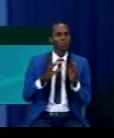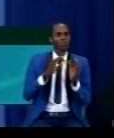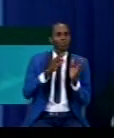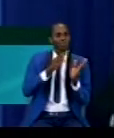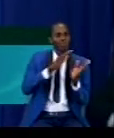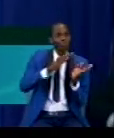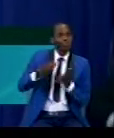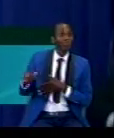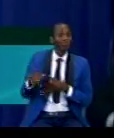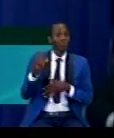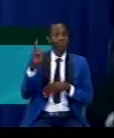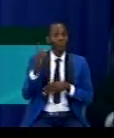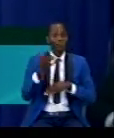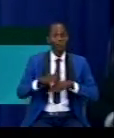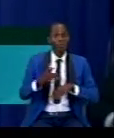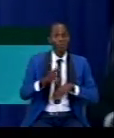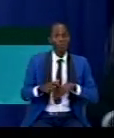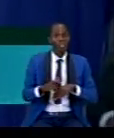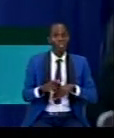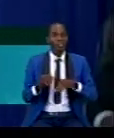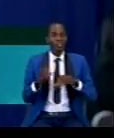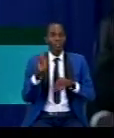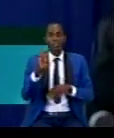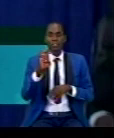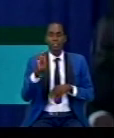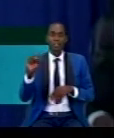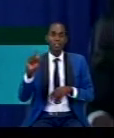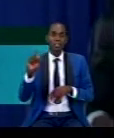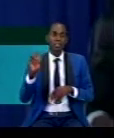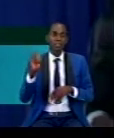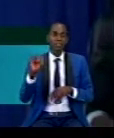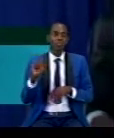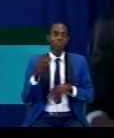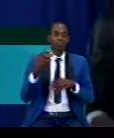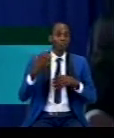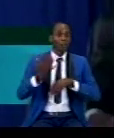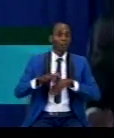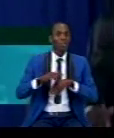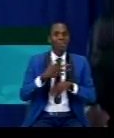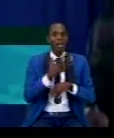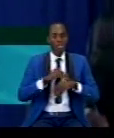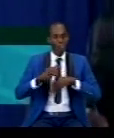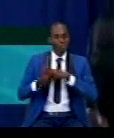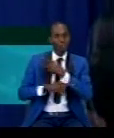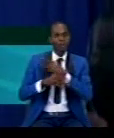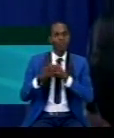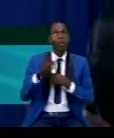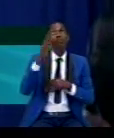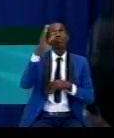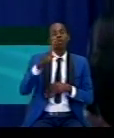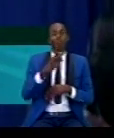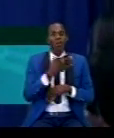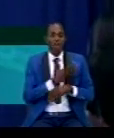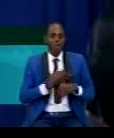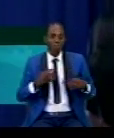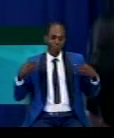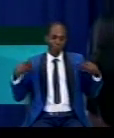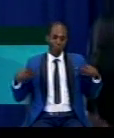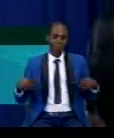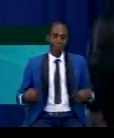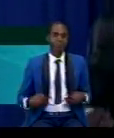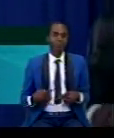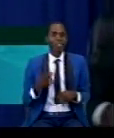at verse 5. In verse 5, but he was wounded for our transgressions. He